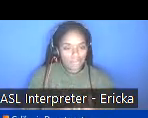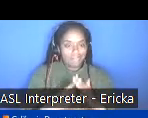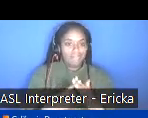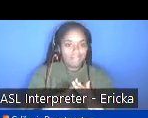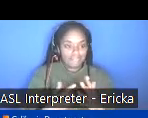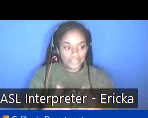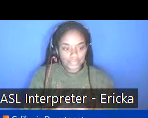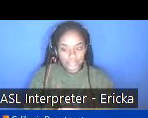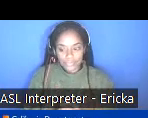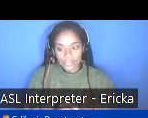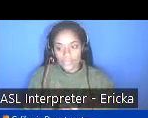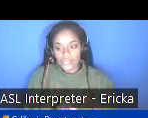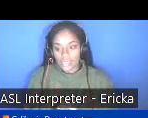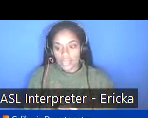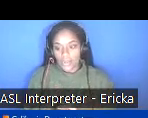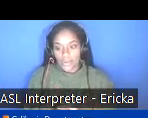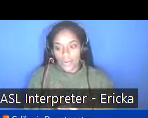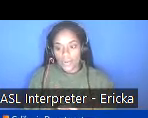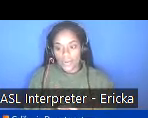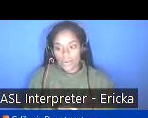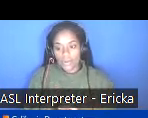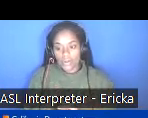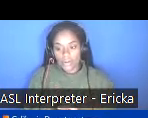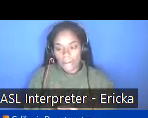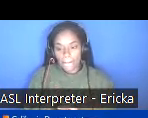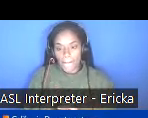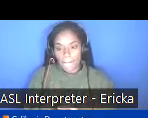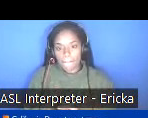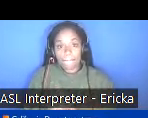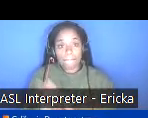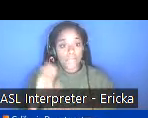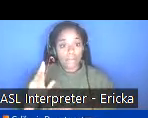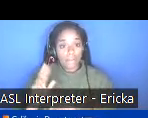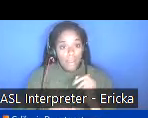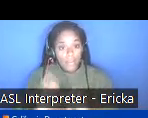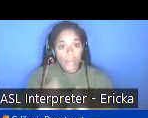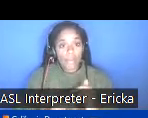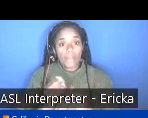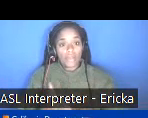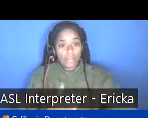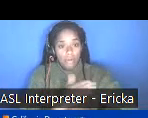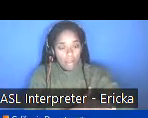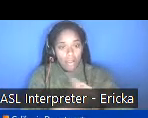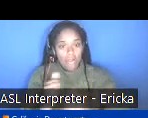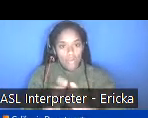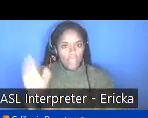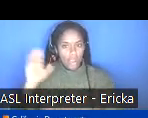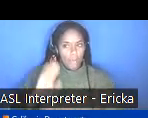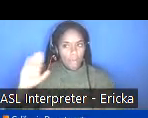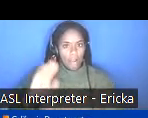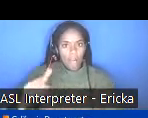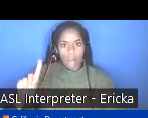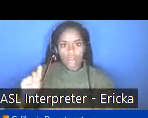able to do is take where we were building progress across our prior 132